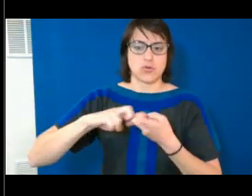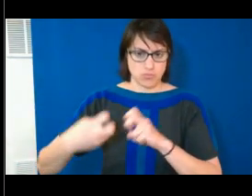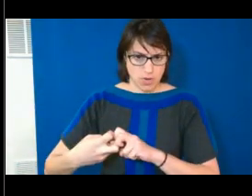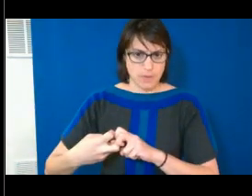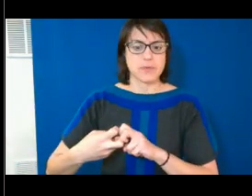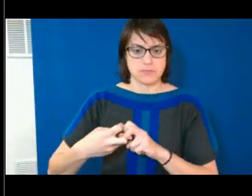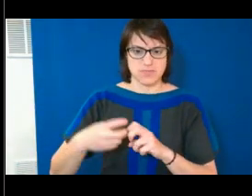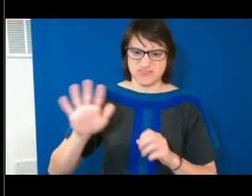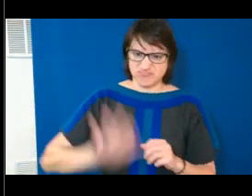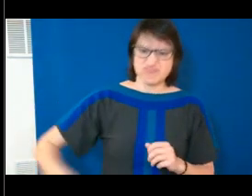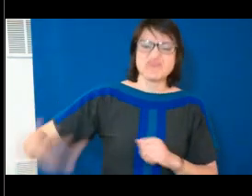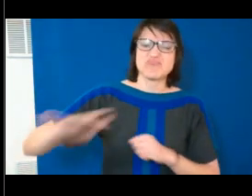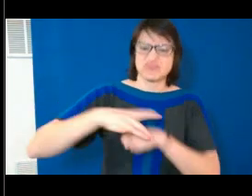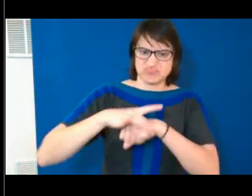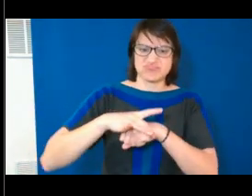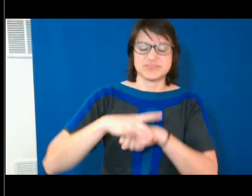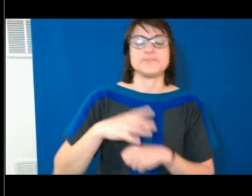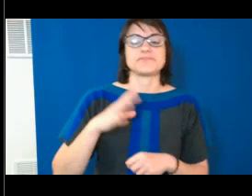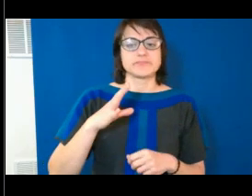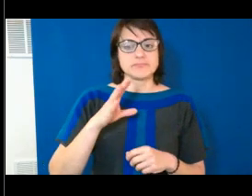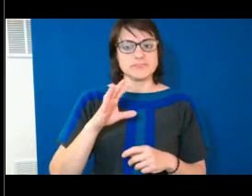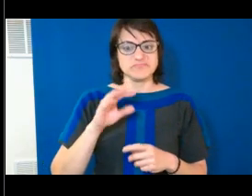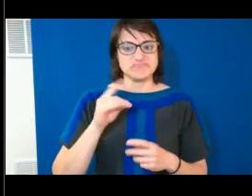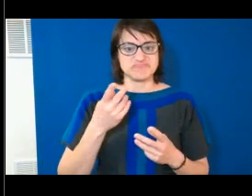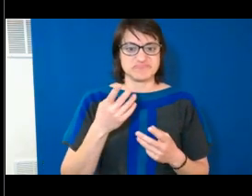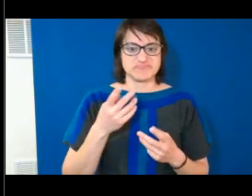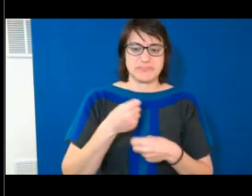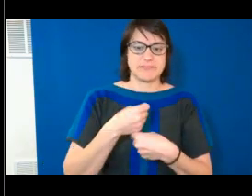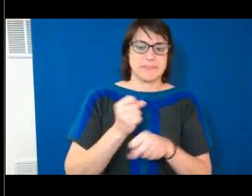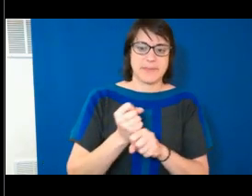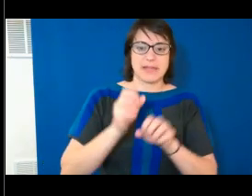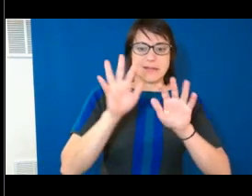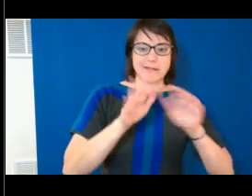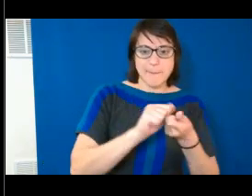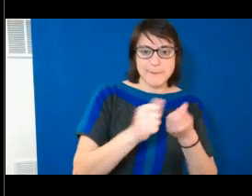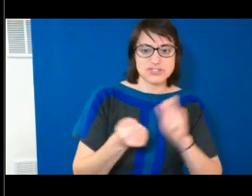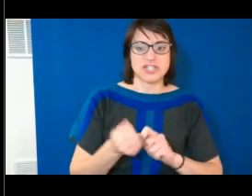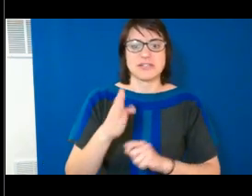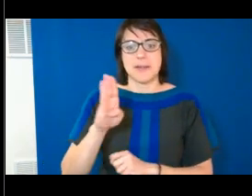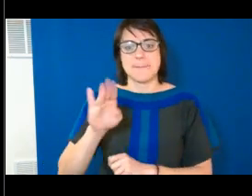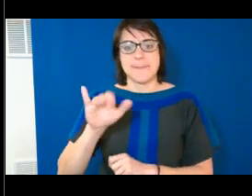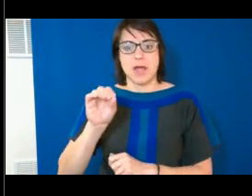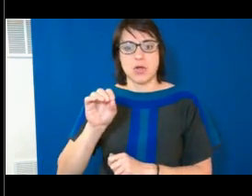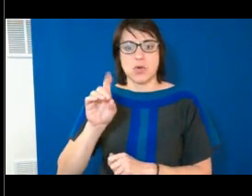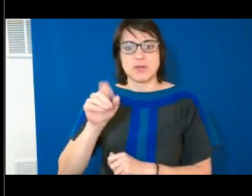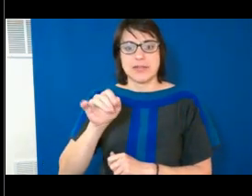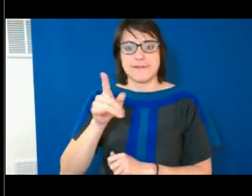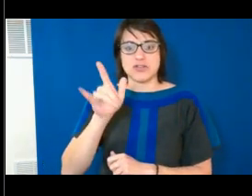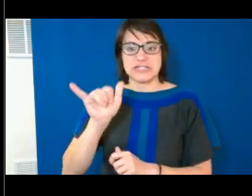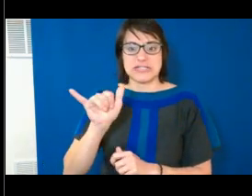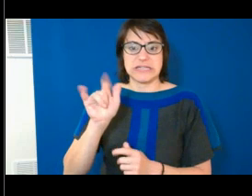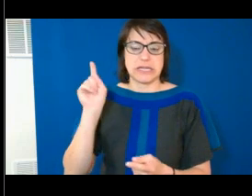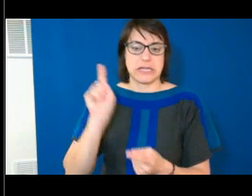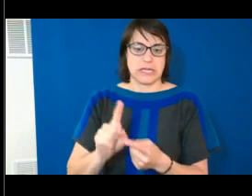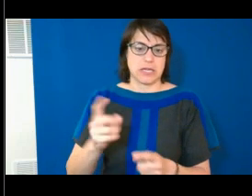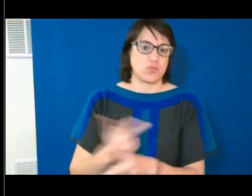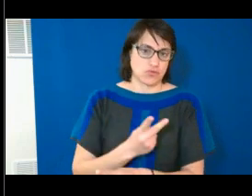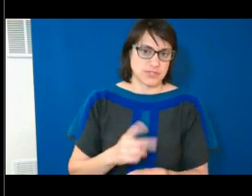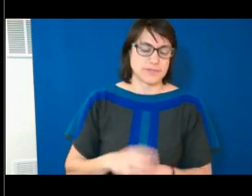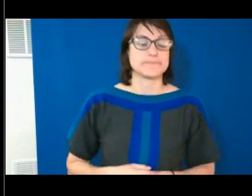of climate change and biodiversity loss. Next slide. In terms of